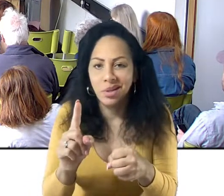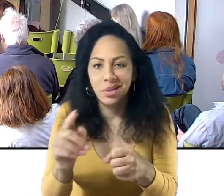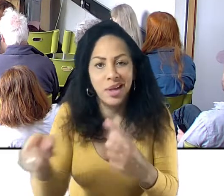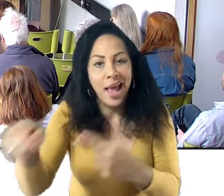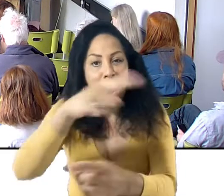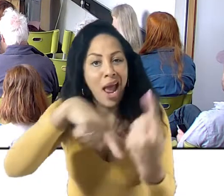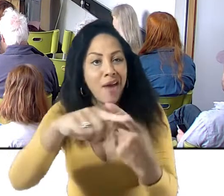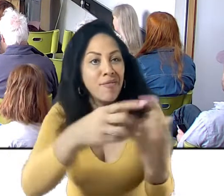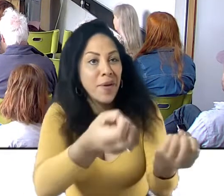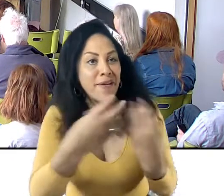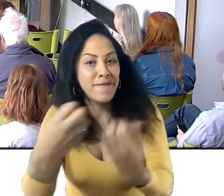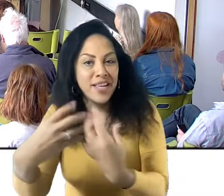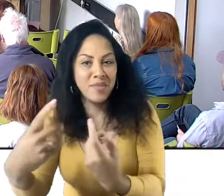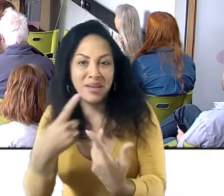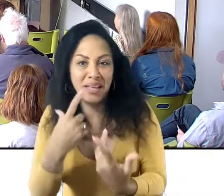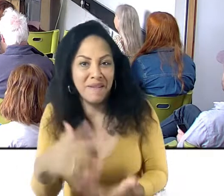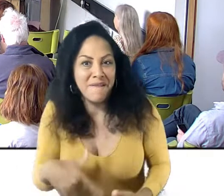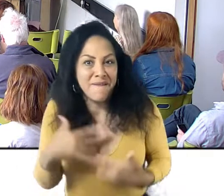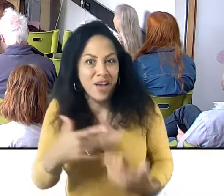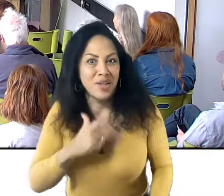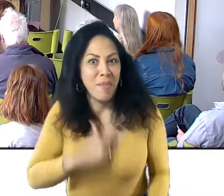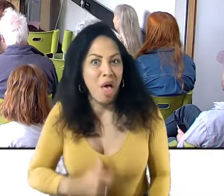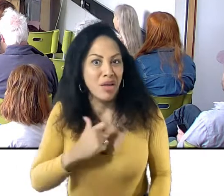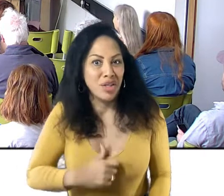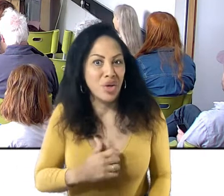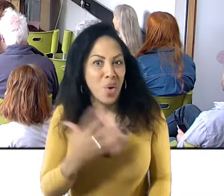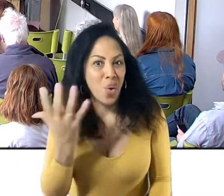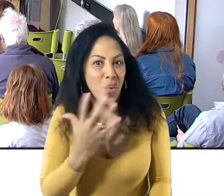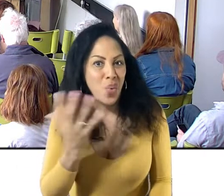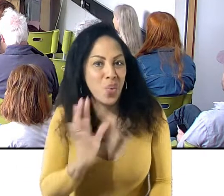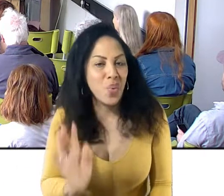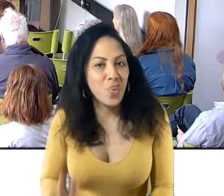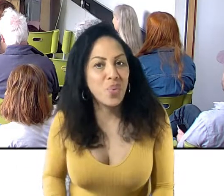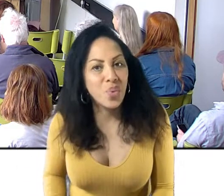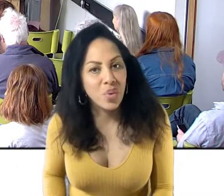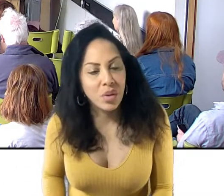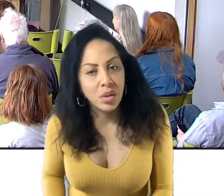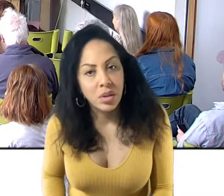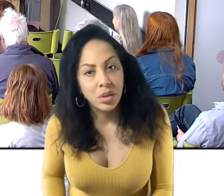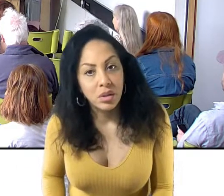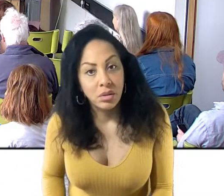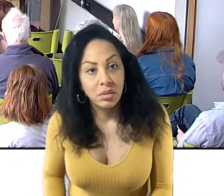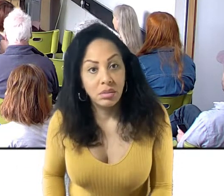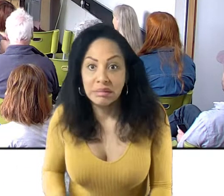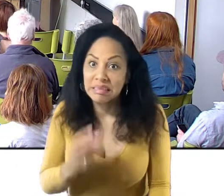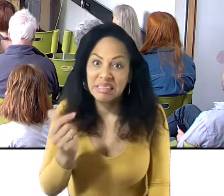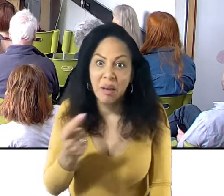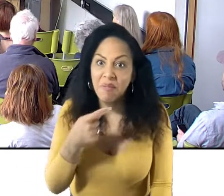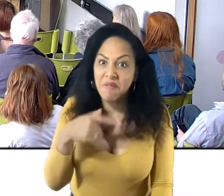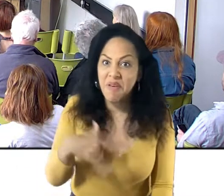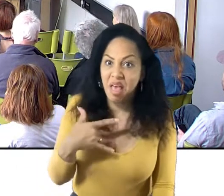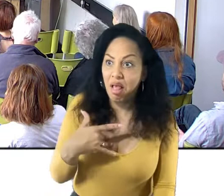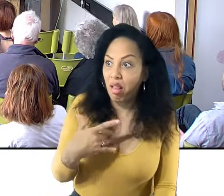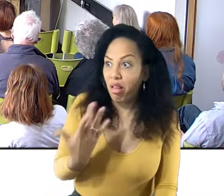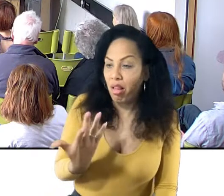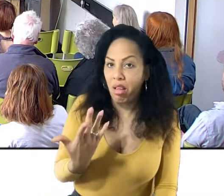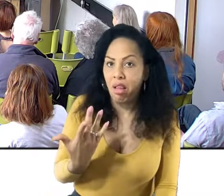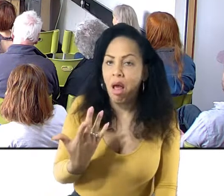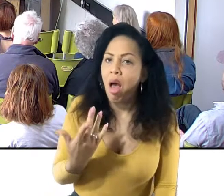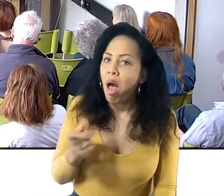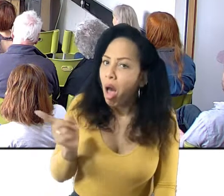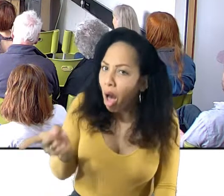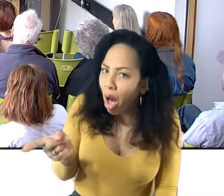not personal to them. I think people, everyone's got a sense of relating to some